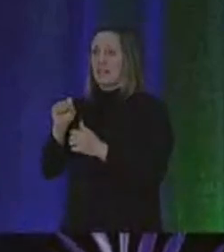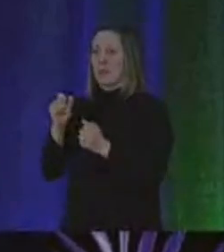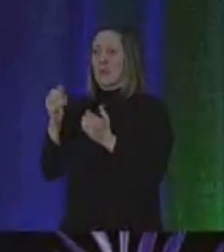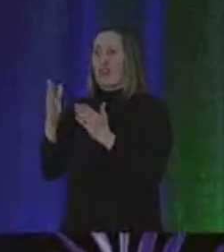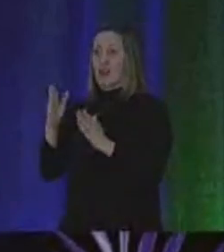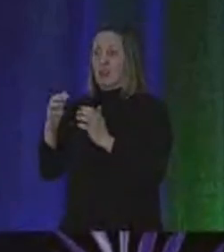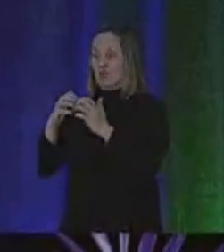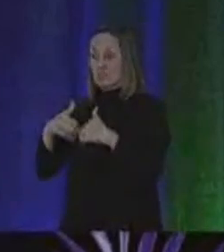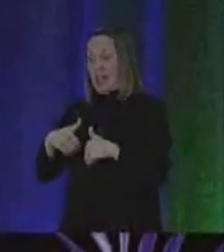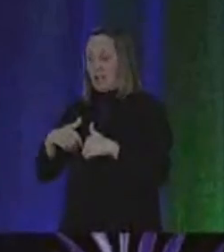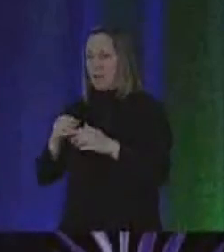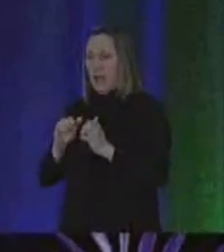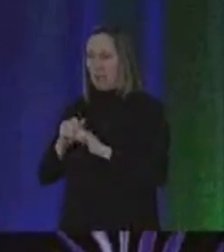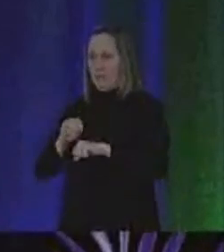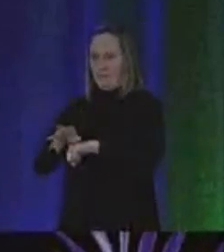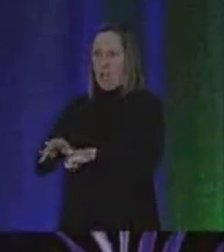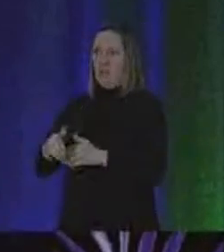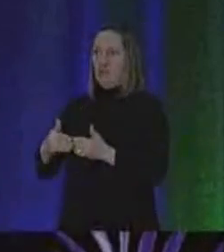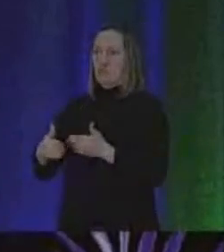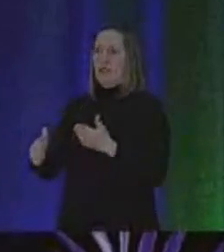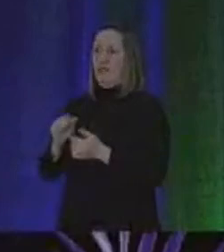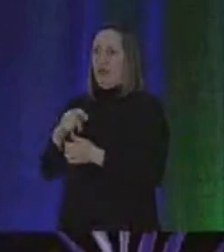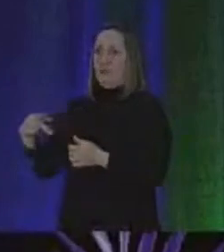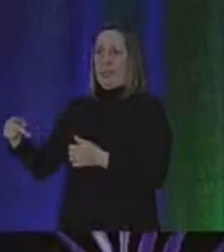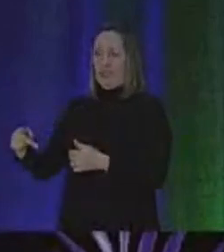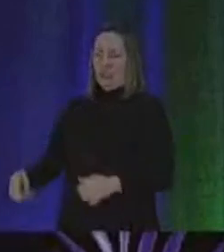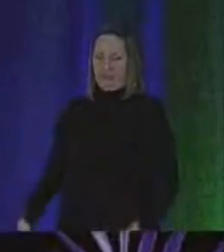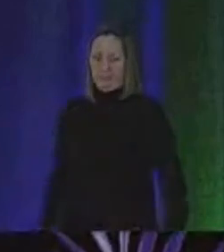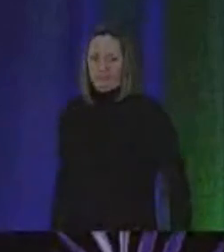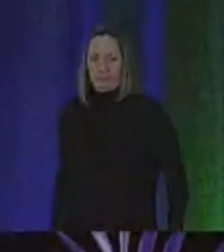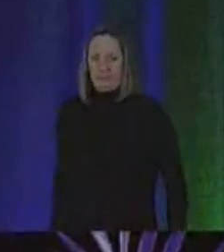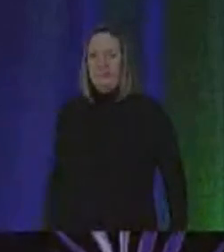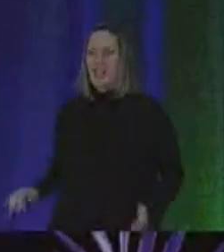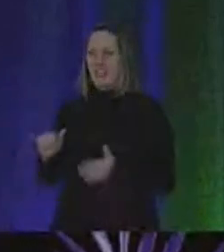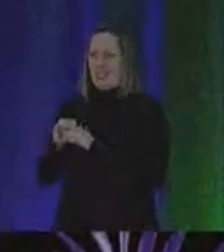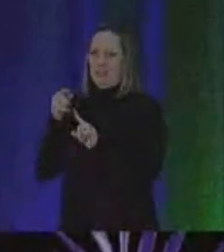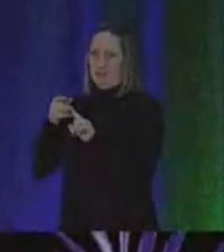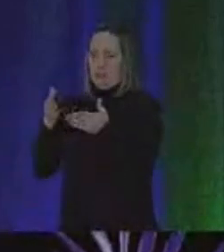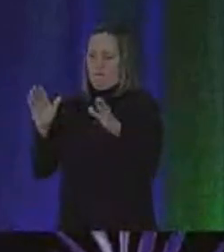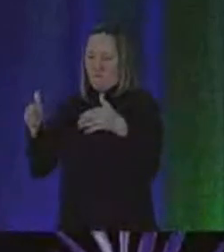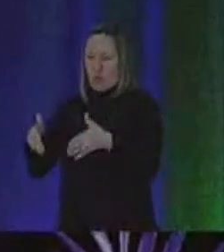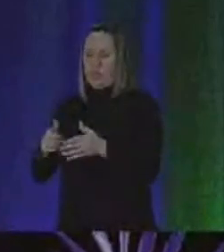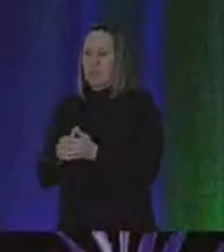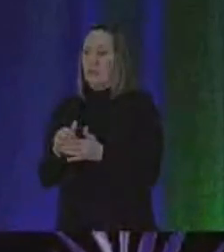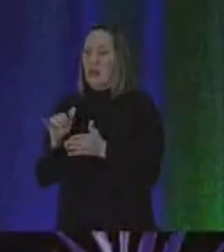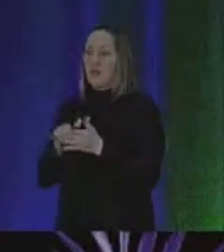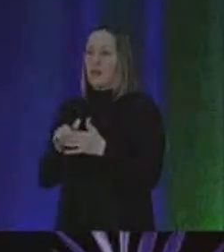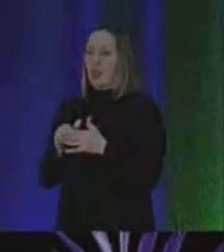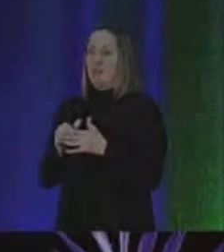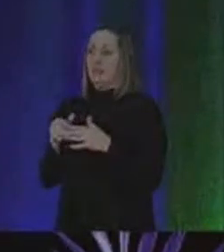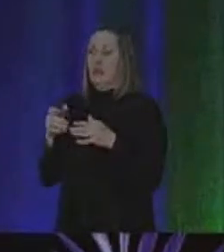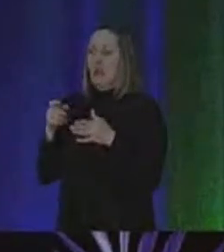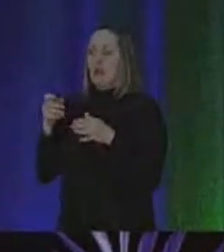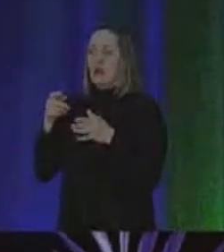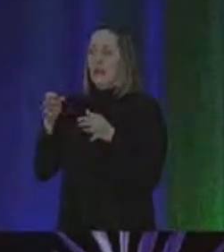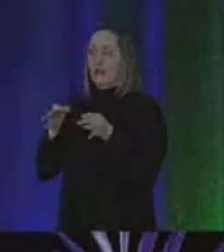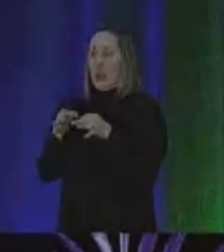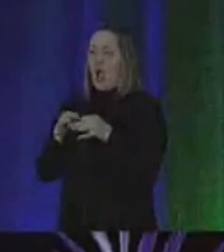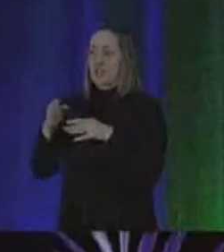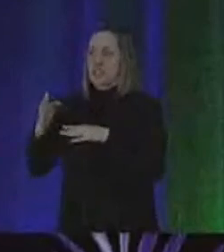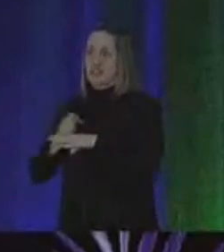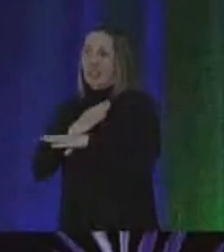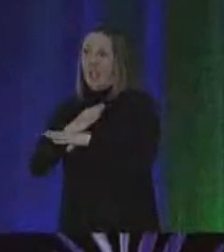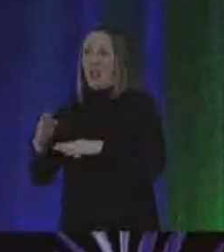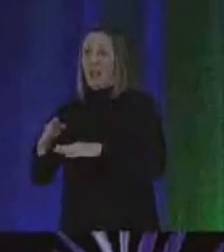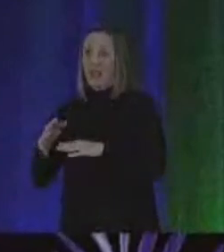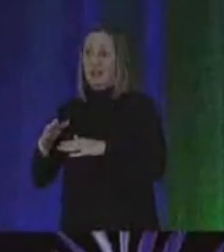of your application? Is the key focus there. And then, of course, that cost can scale quickly depending on how you're using